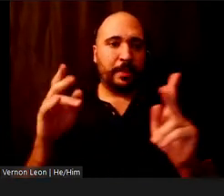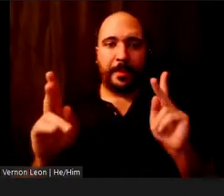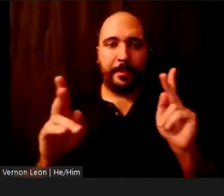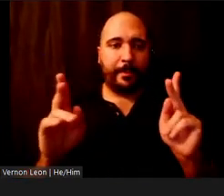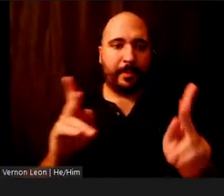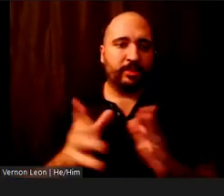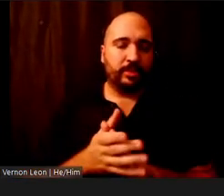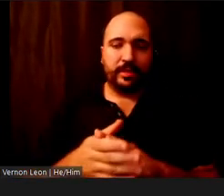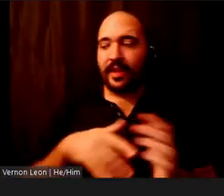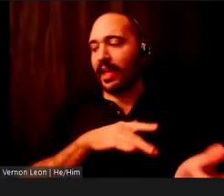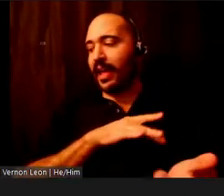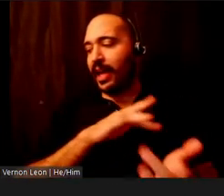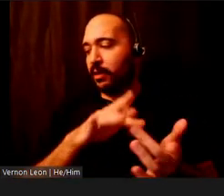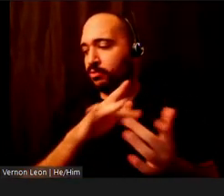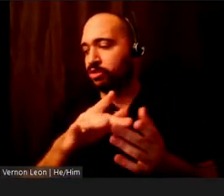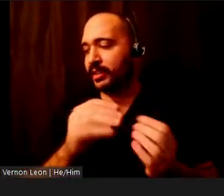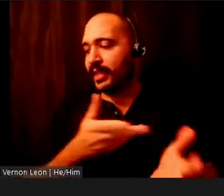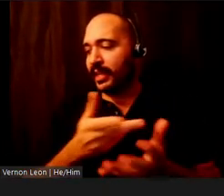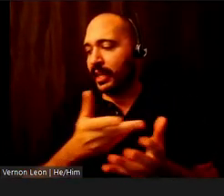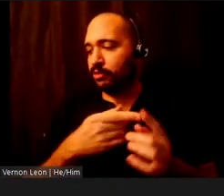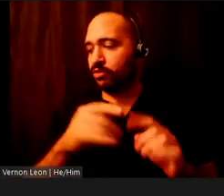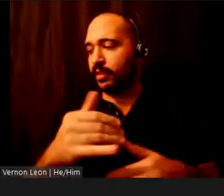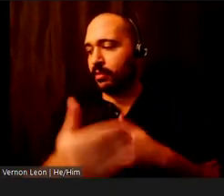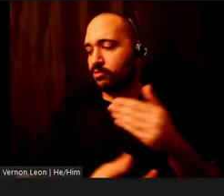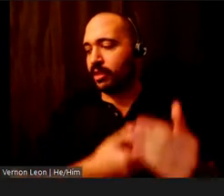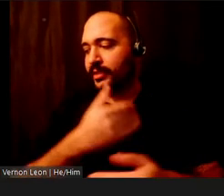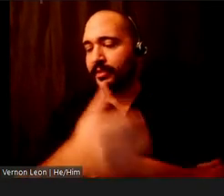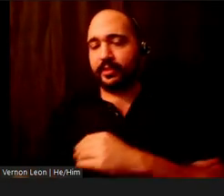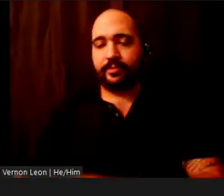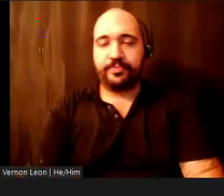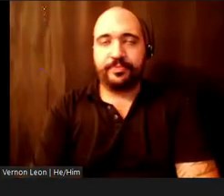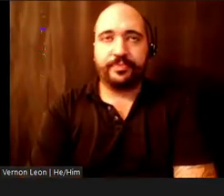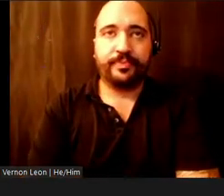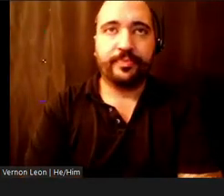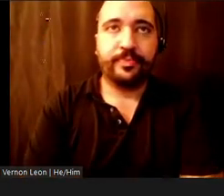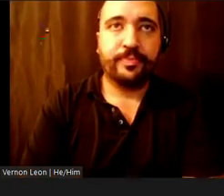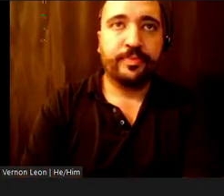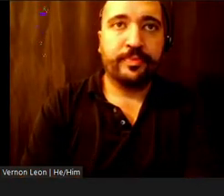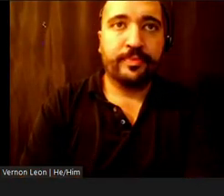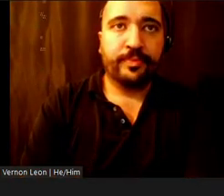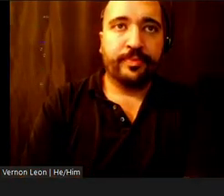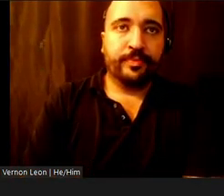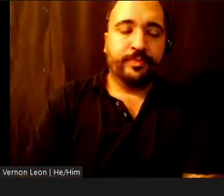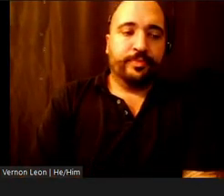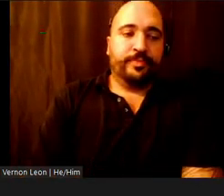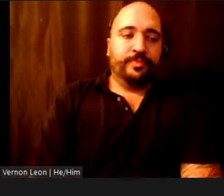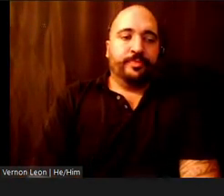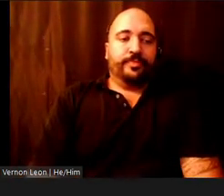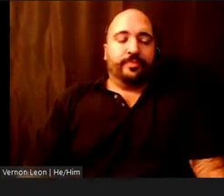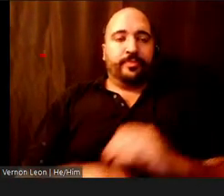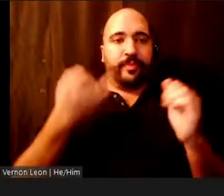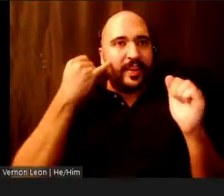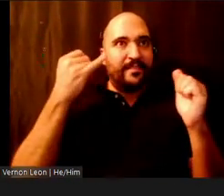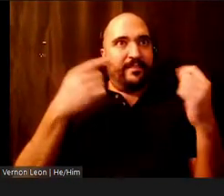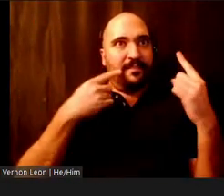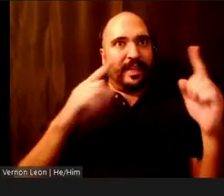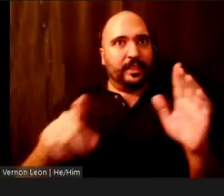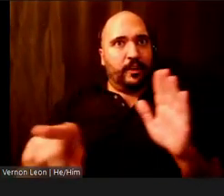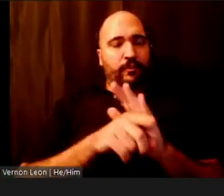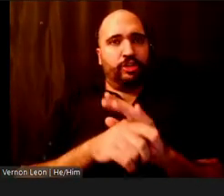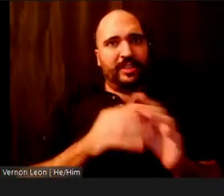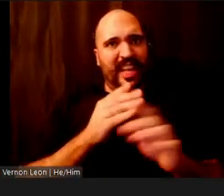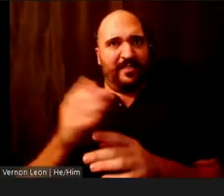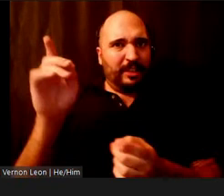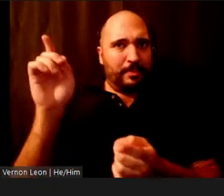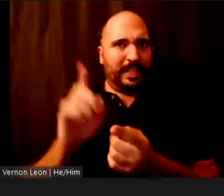outreach and engagement during that process. If the effects remain adverse after mitigation, we identify disproportionately high and adverse